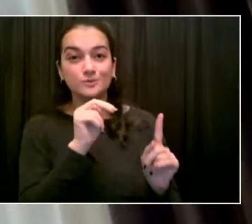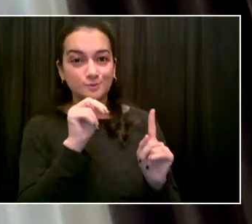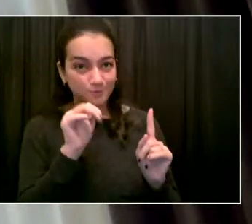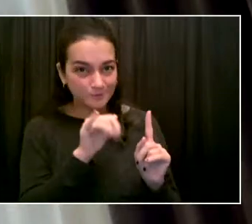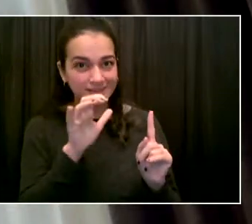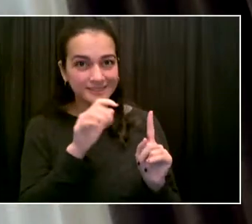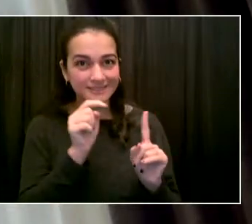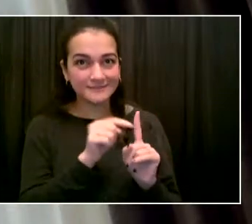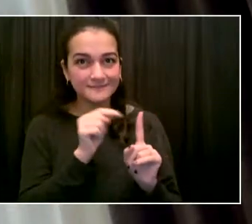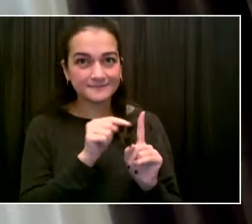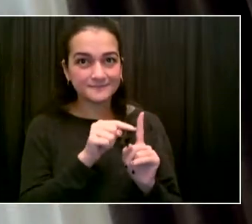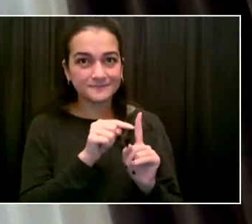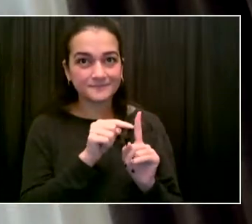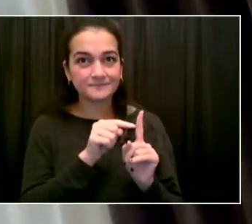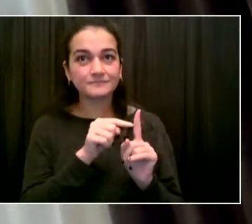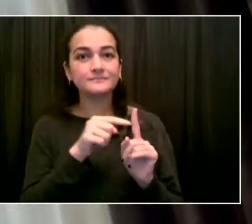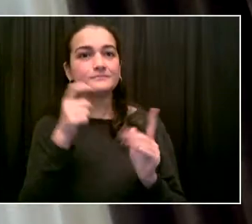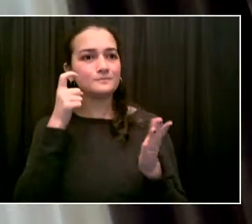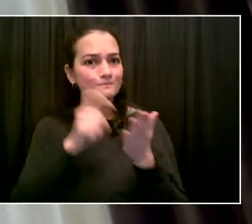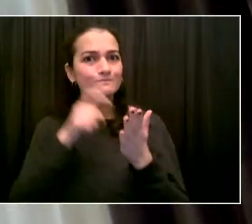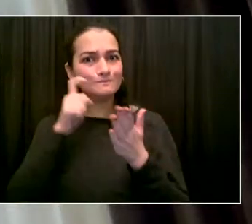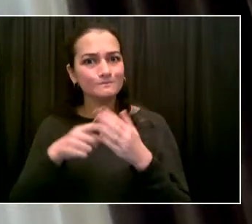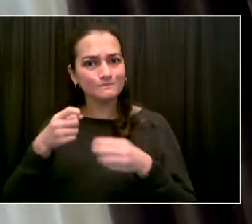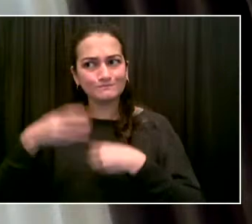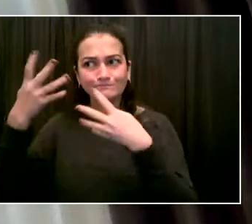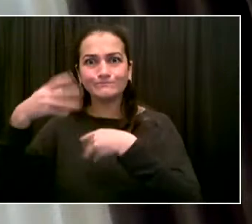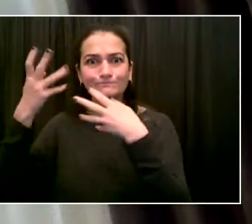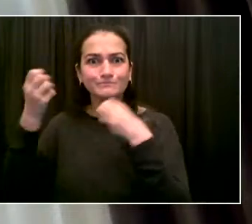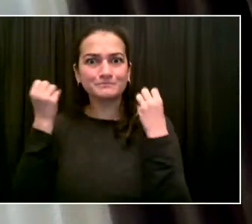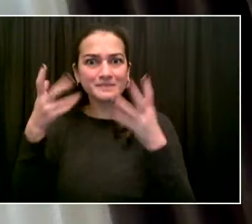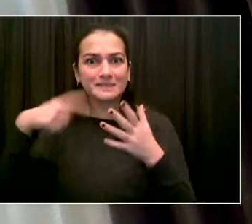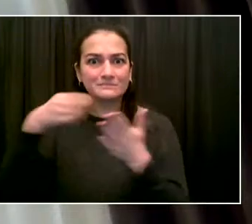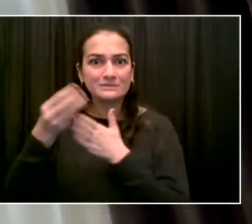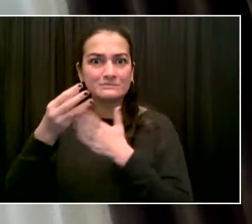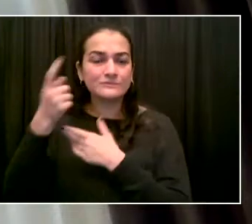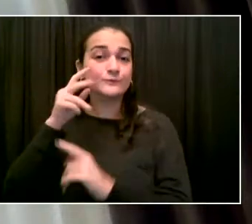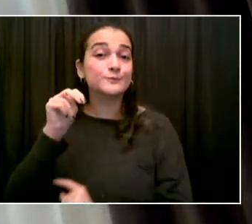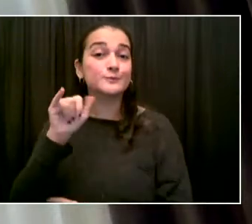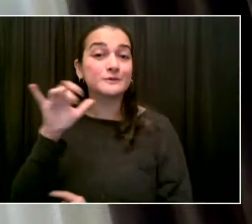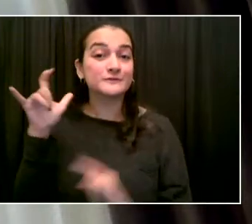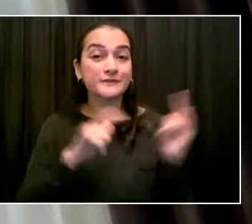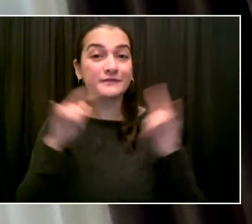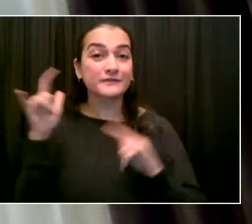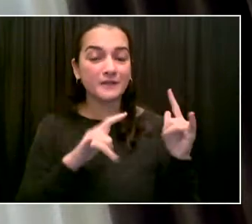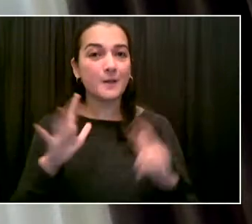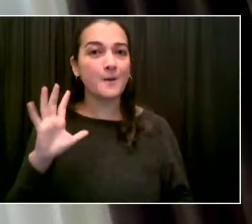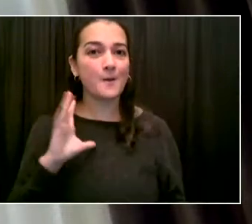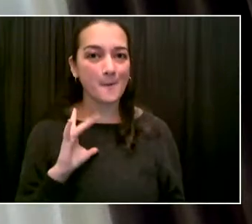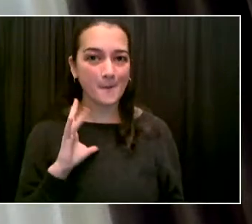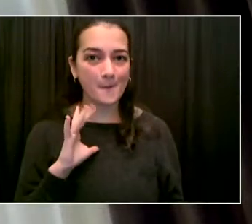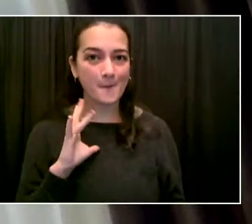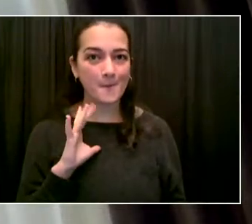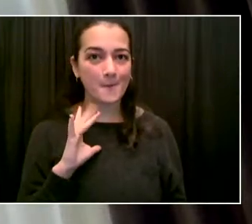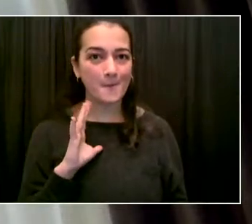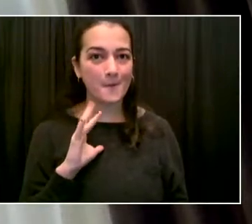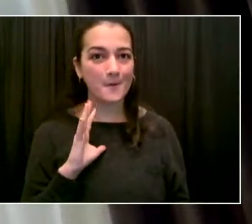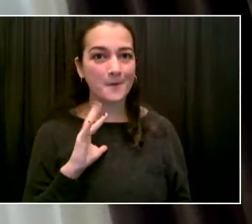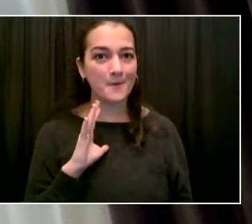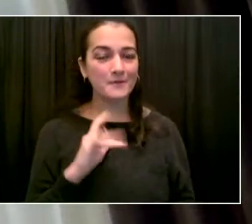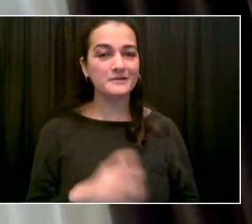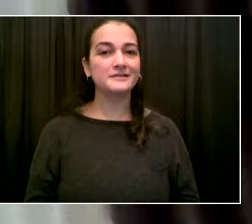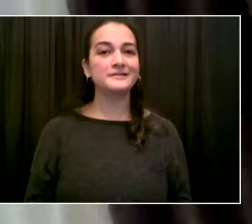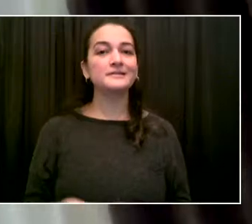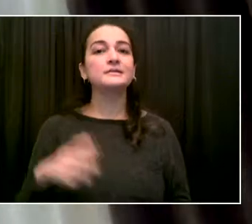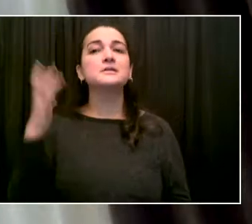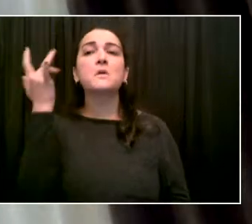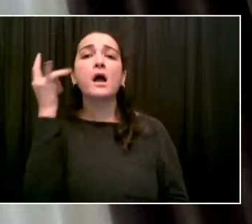to face again after such a long period. And as well, of course, for that all-important leisure travel who just wants to treat themselves after having